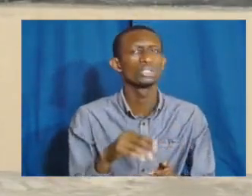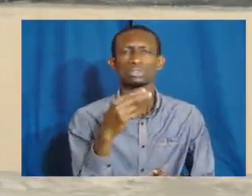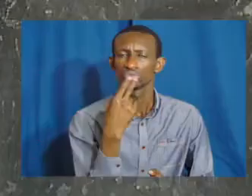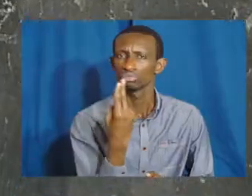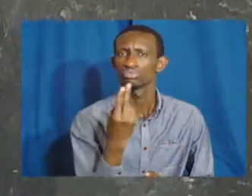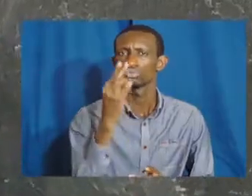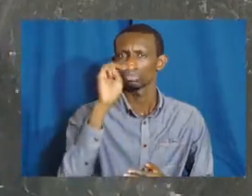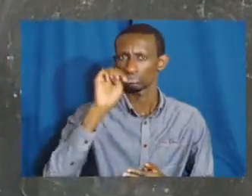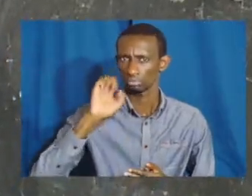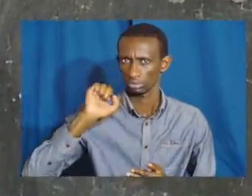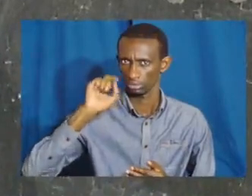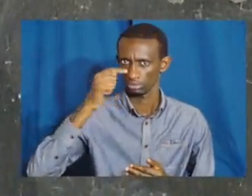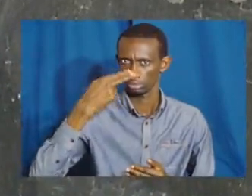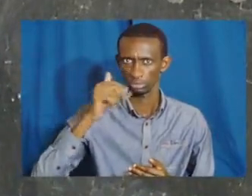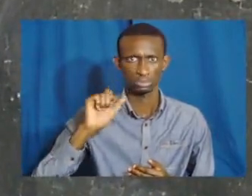2-methyl.